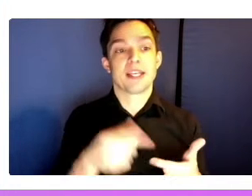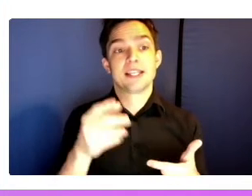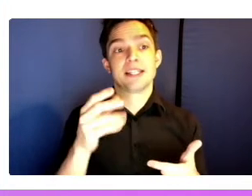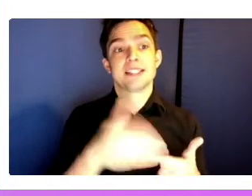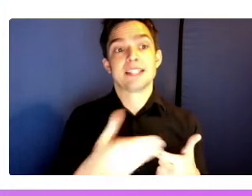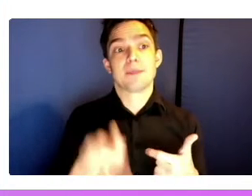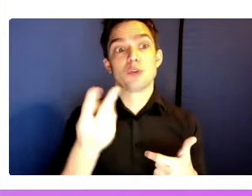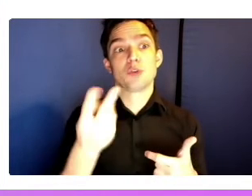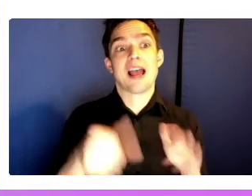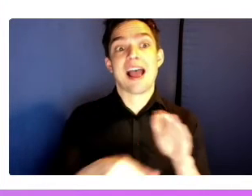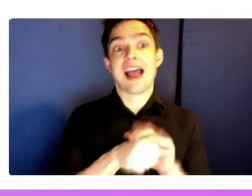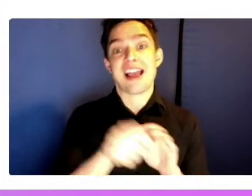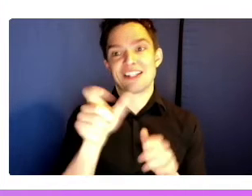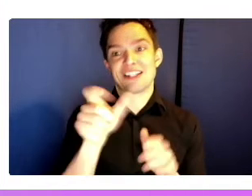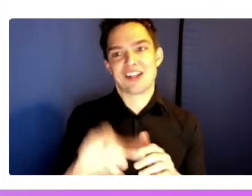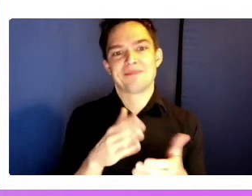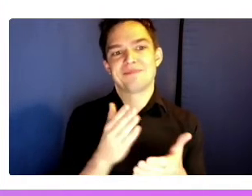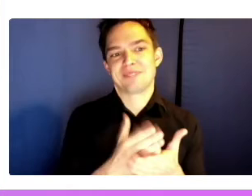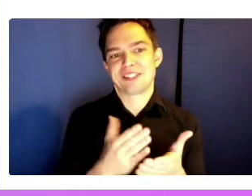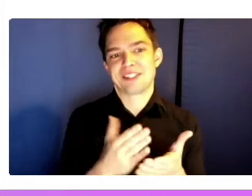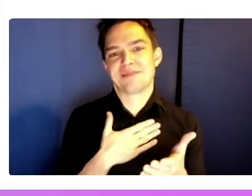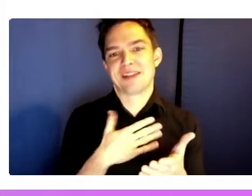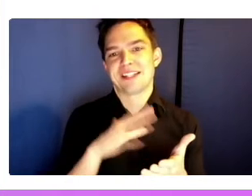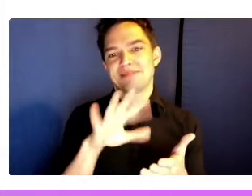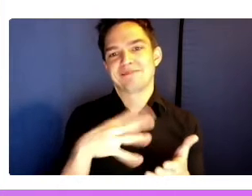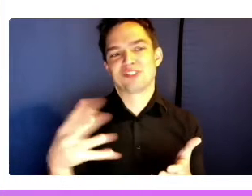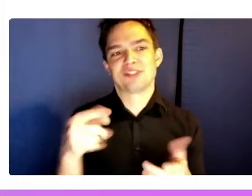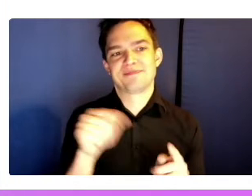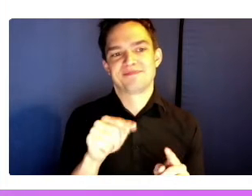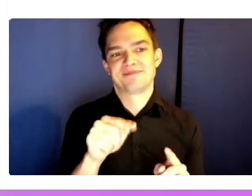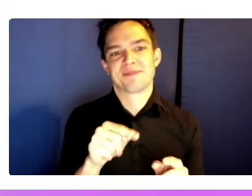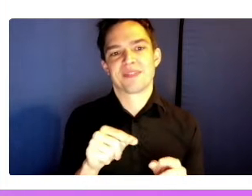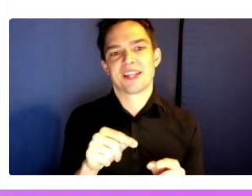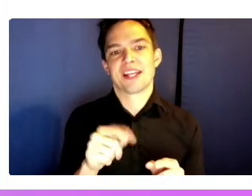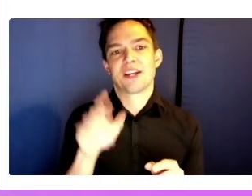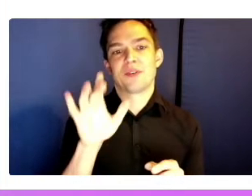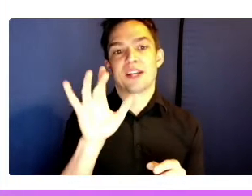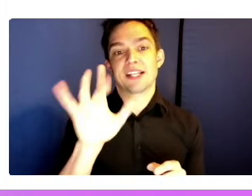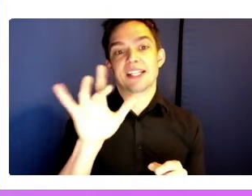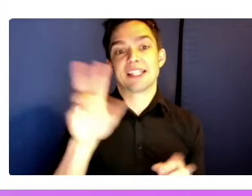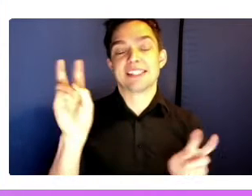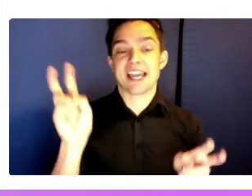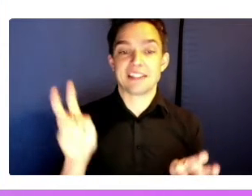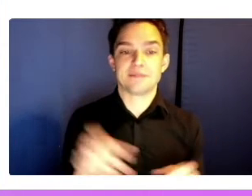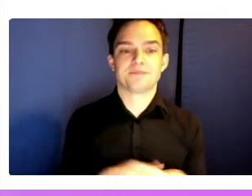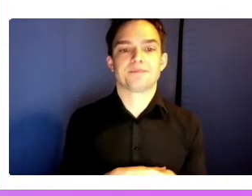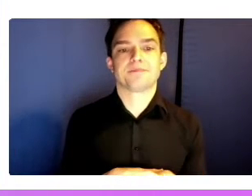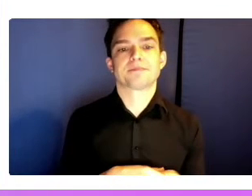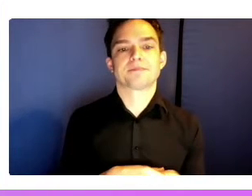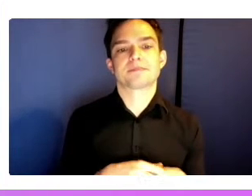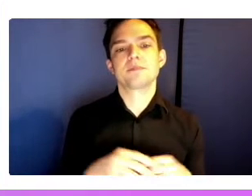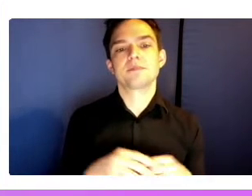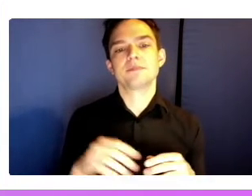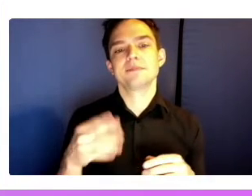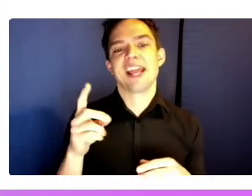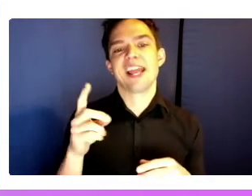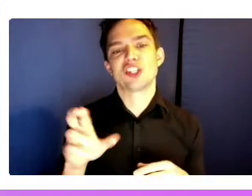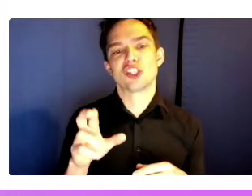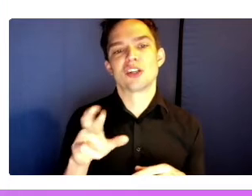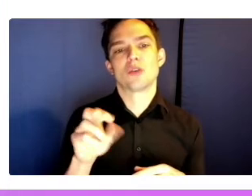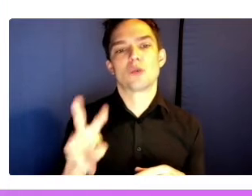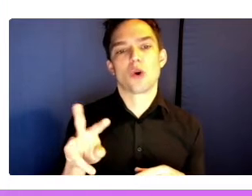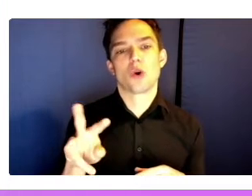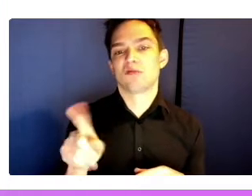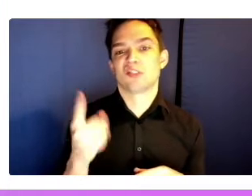columns. This is a feature of modern spreadsheeting applications. We can go through and click the title or the header row